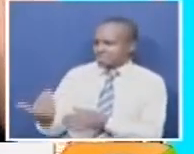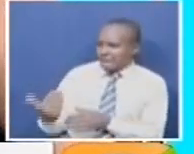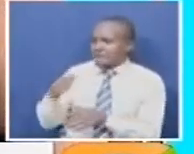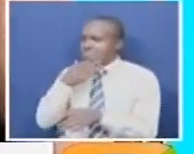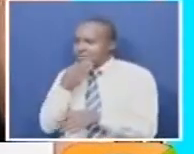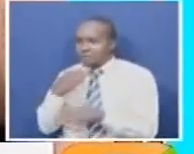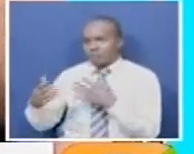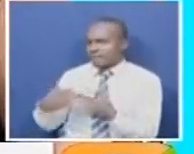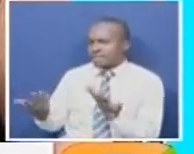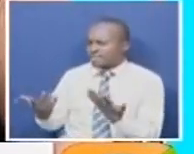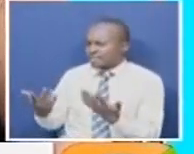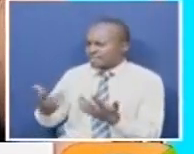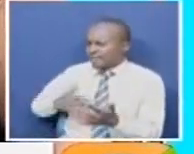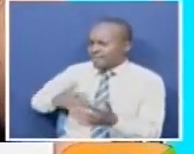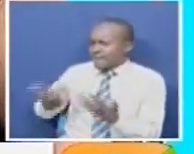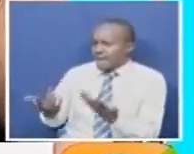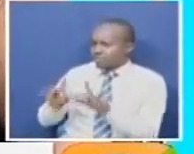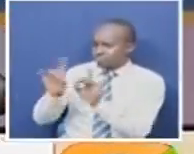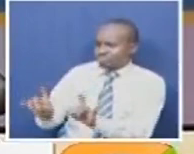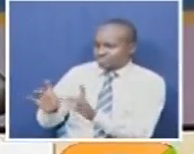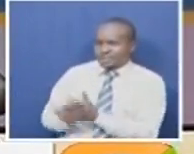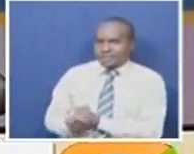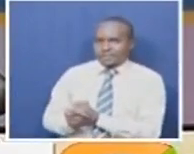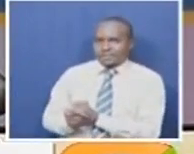man. How has that shaped your worldview? Well,